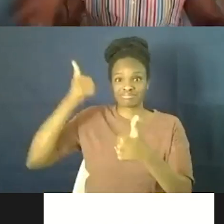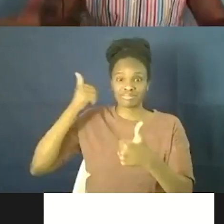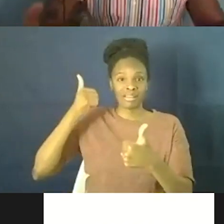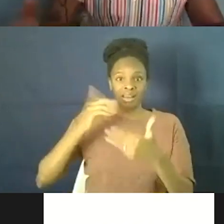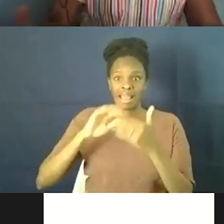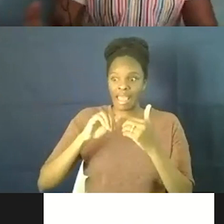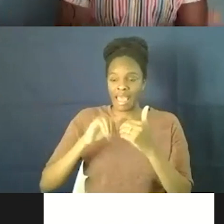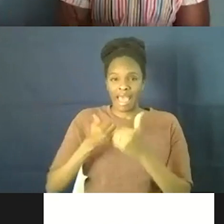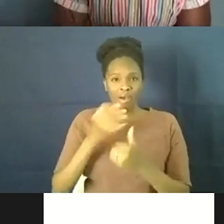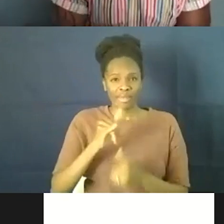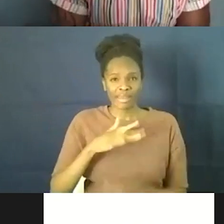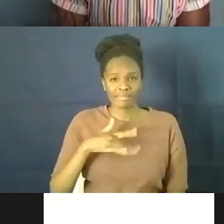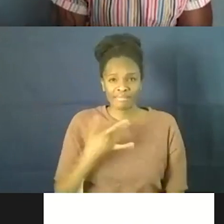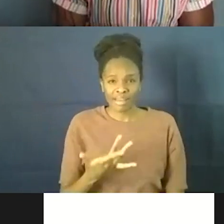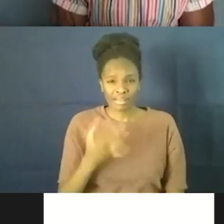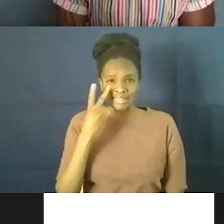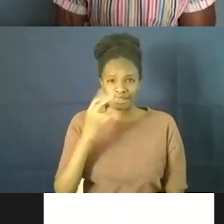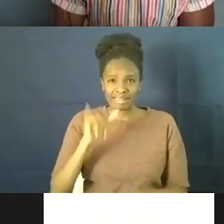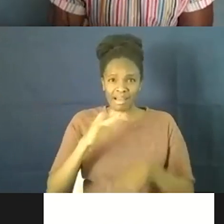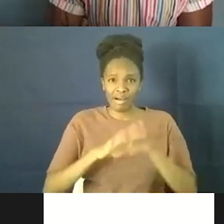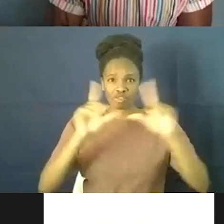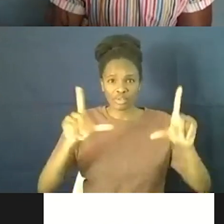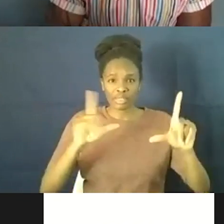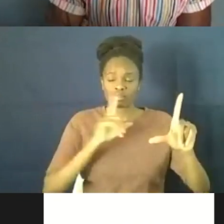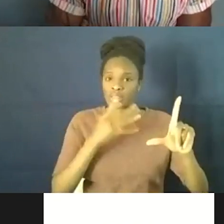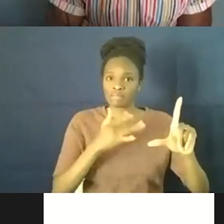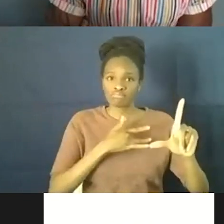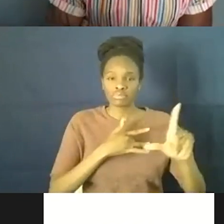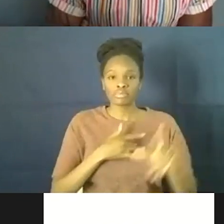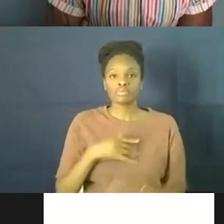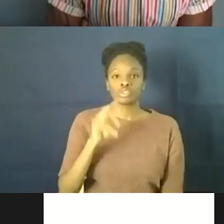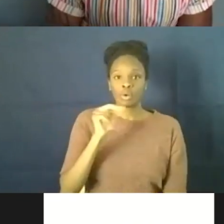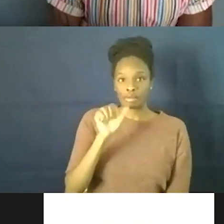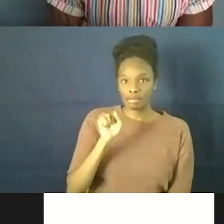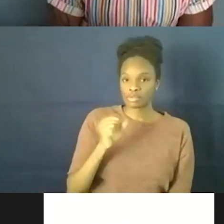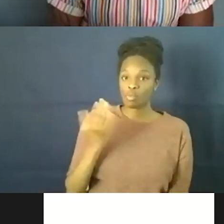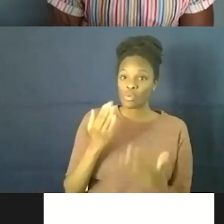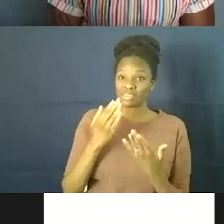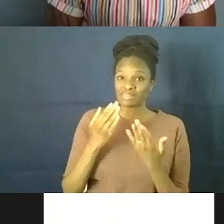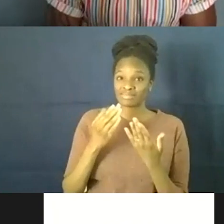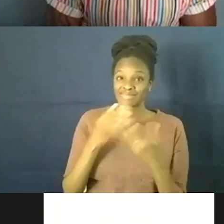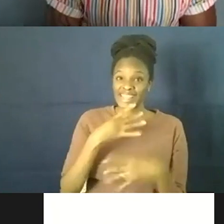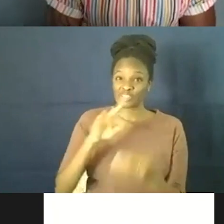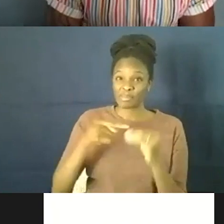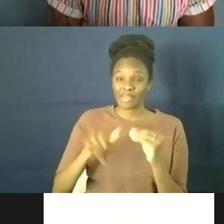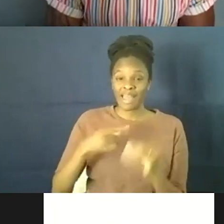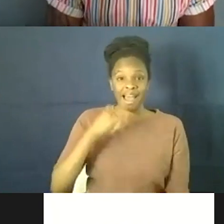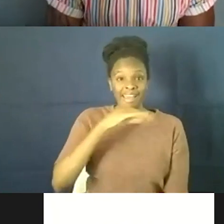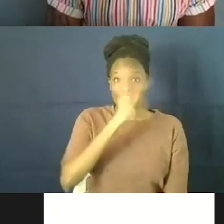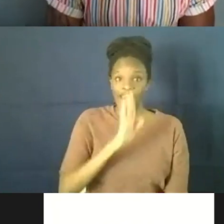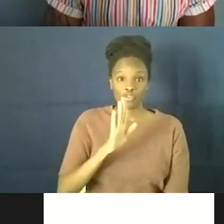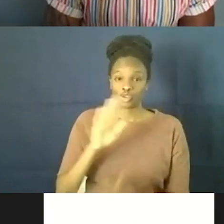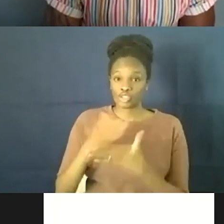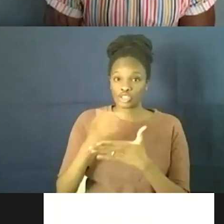to see that reflected on screen must have been incredible. So I mean, what was interesting about that was that I never told my daughter that, and